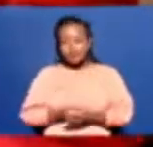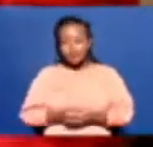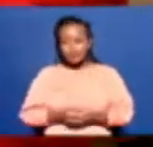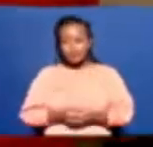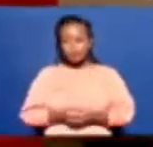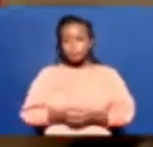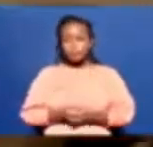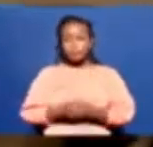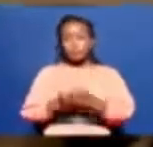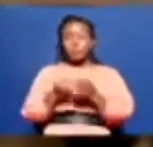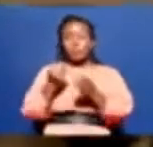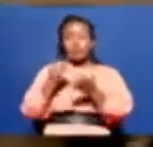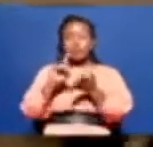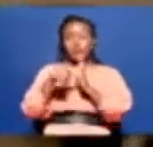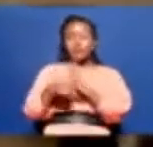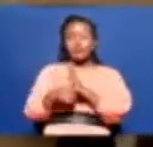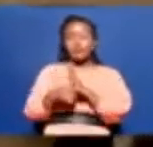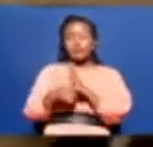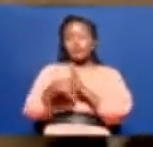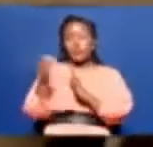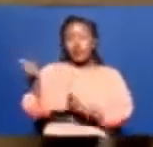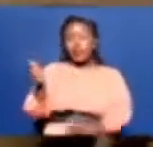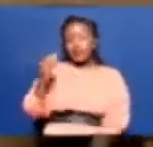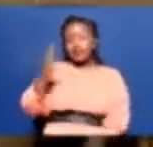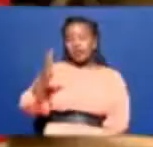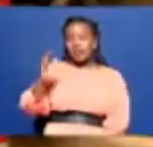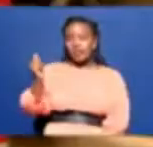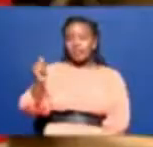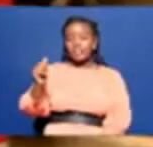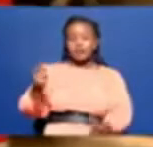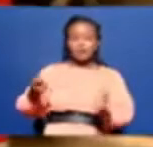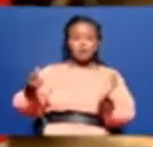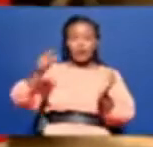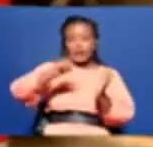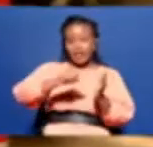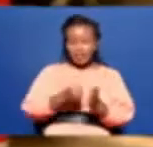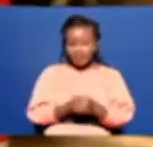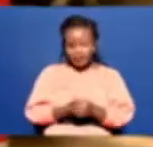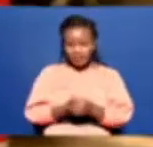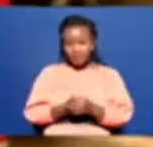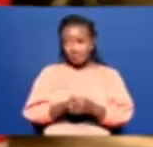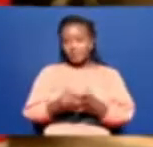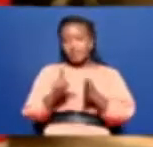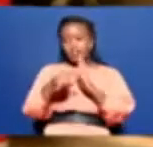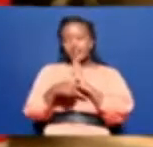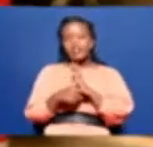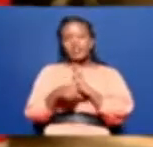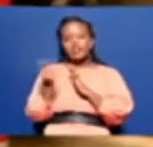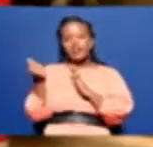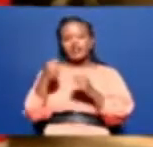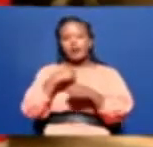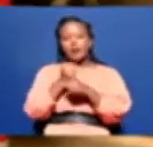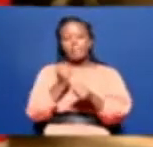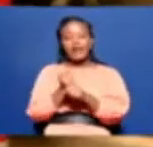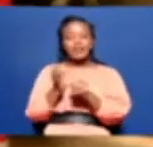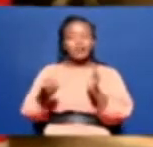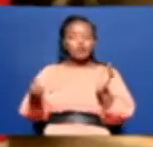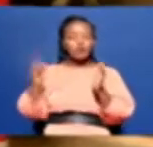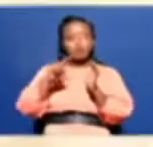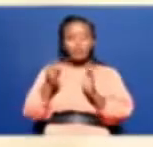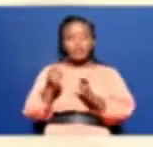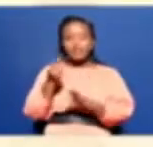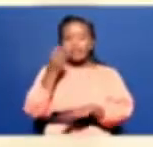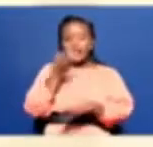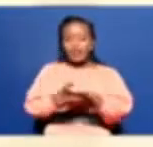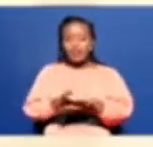After which the calcium carbonates are added. After the carbonates, binders are added to make it sticky and ammonia for pH